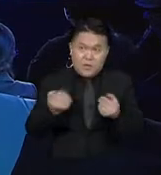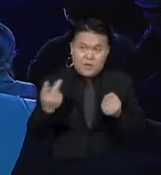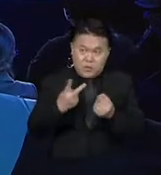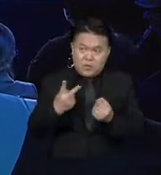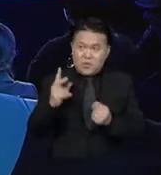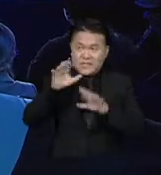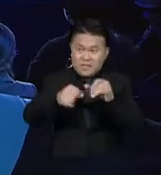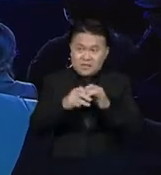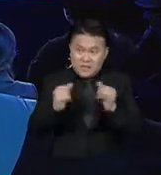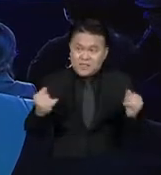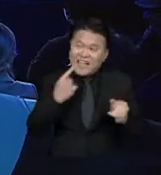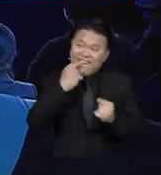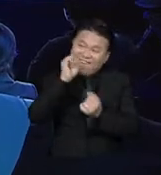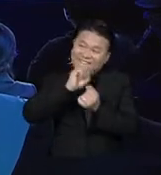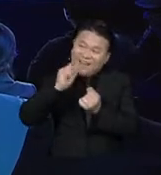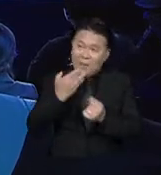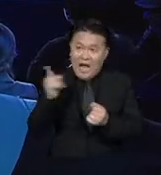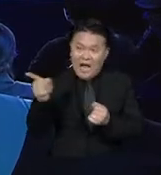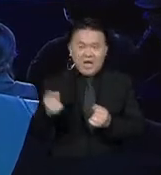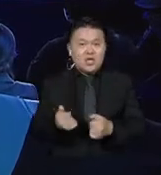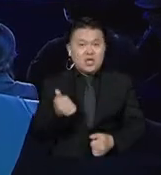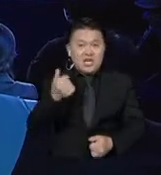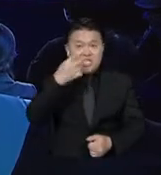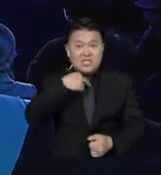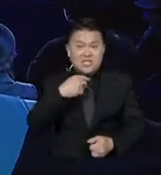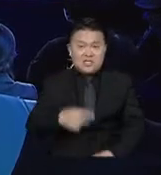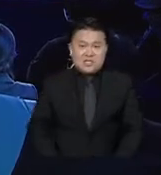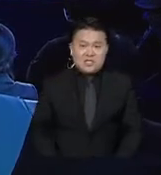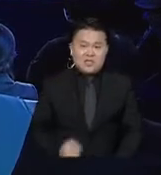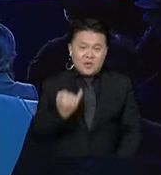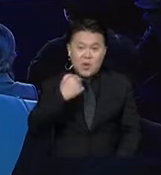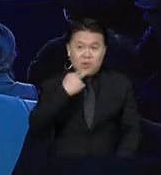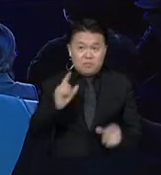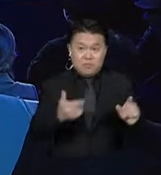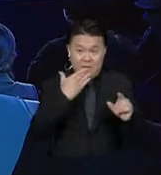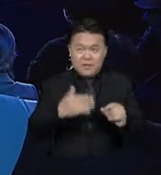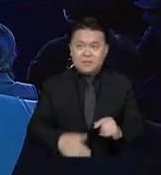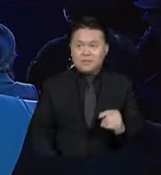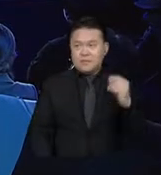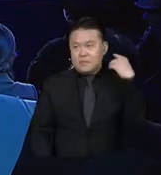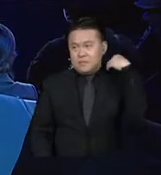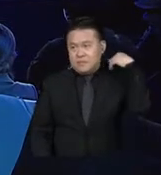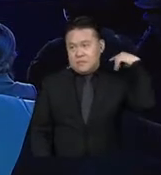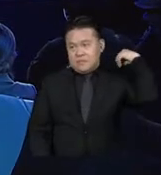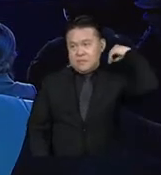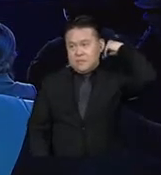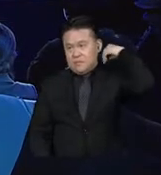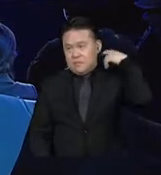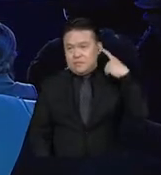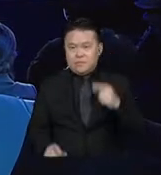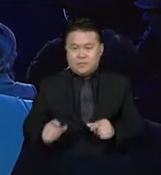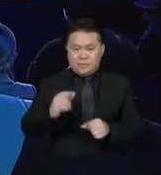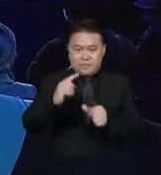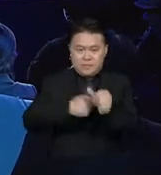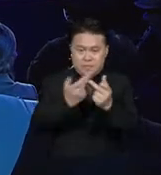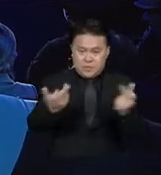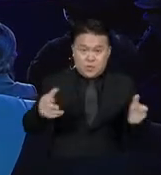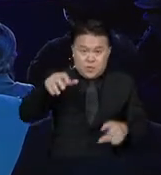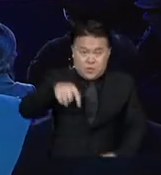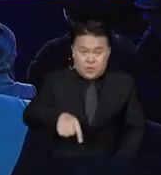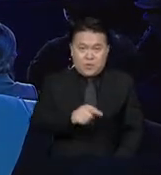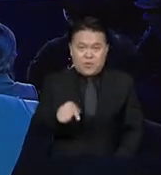parasites. Repeatedly, we see in nature that when new forms of friendliness evolve, more